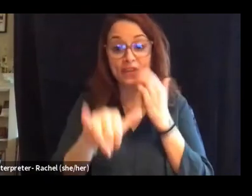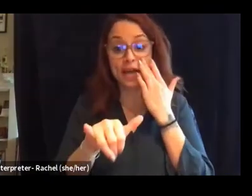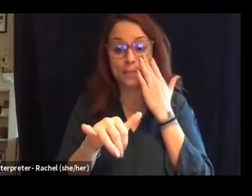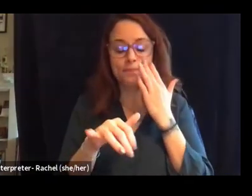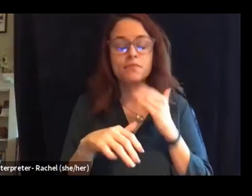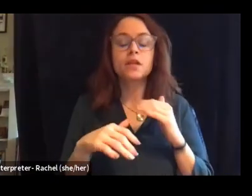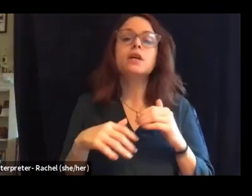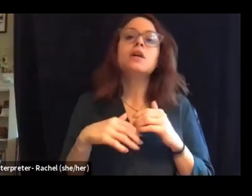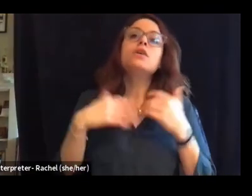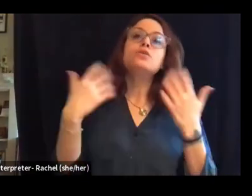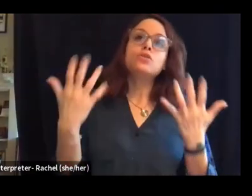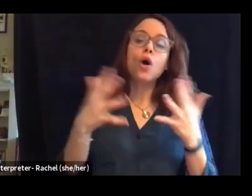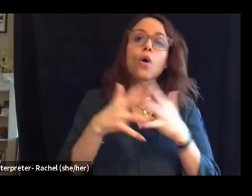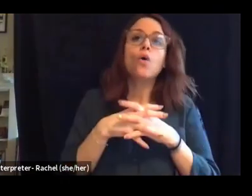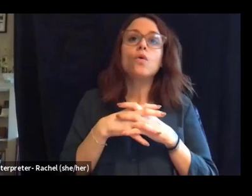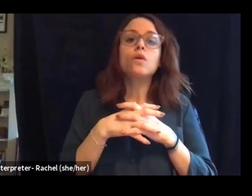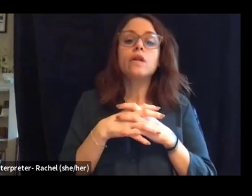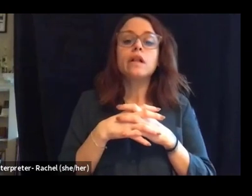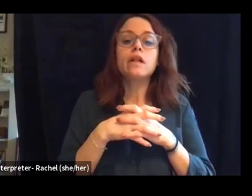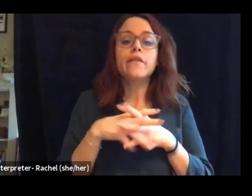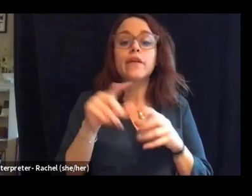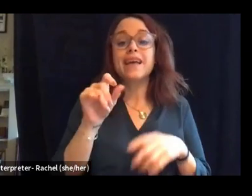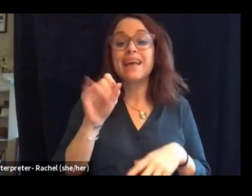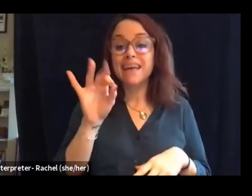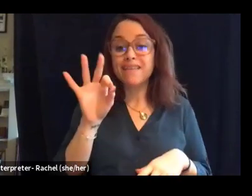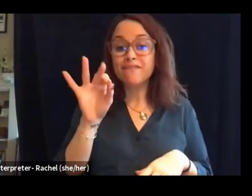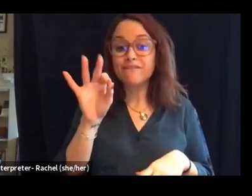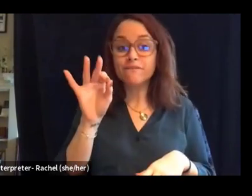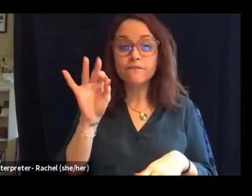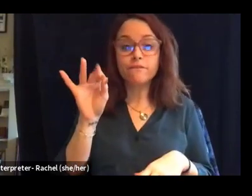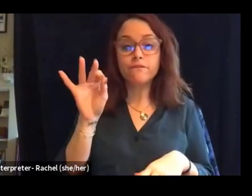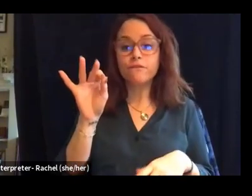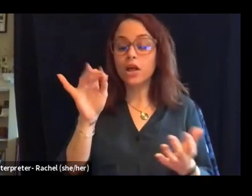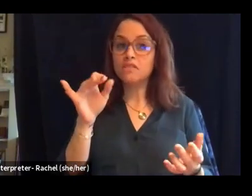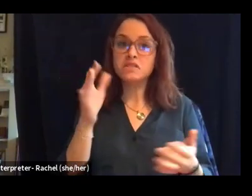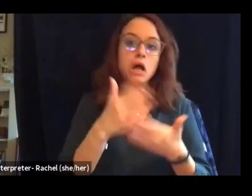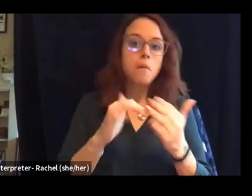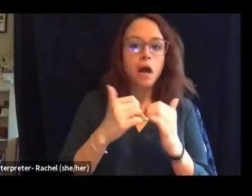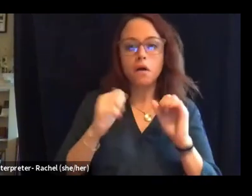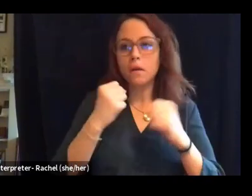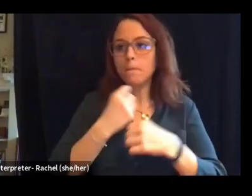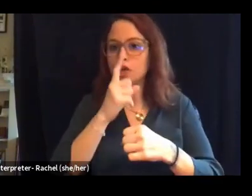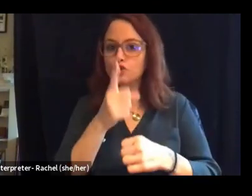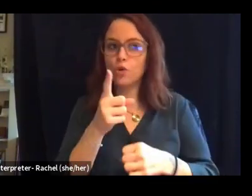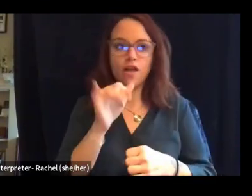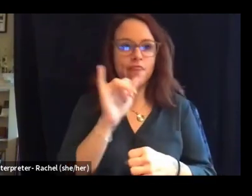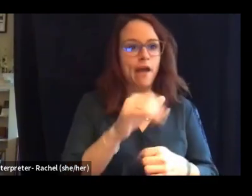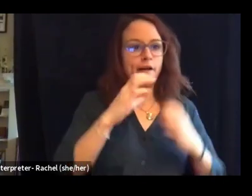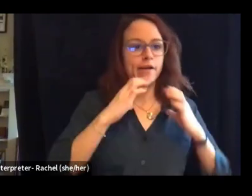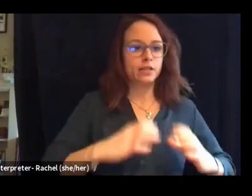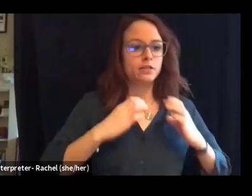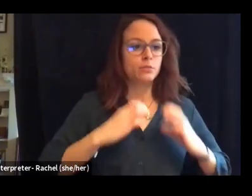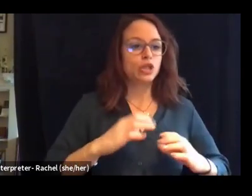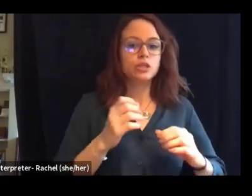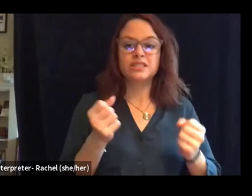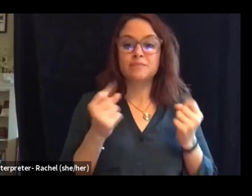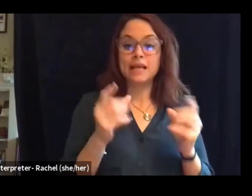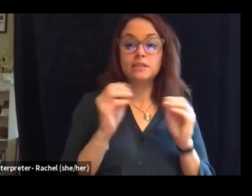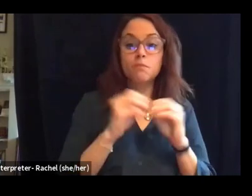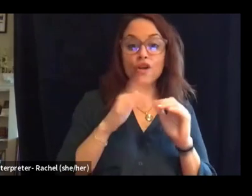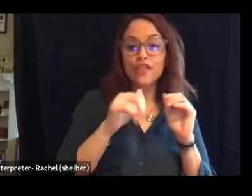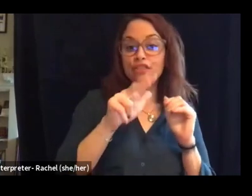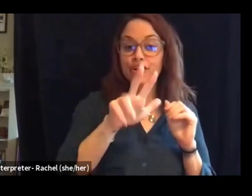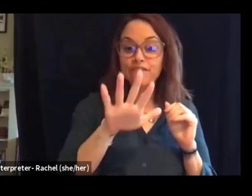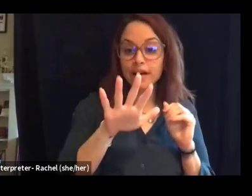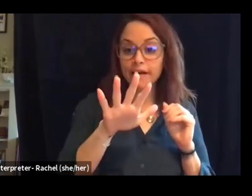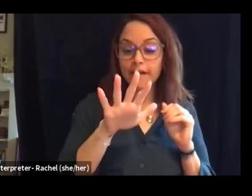to ensure that that customer doesn't spend only $35, then I'm really not doing so